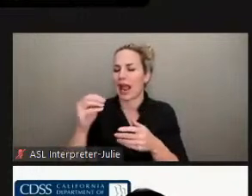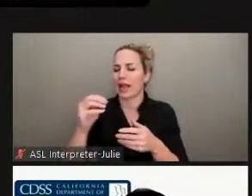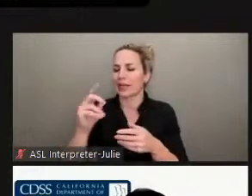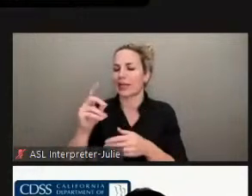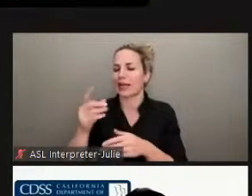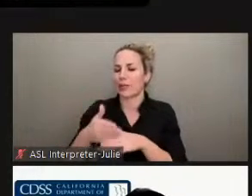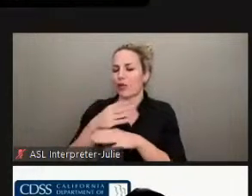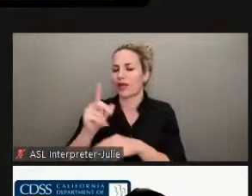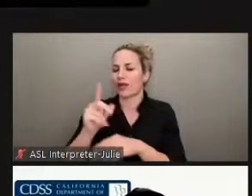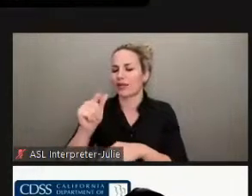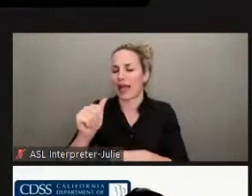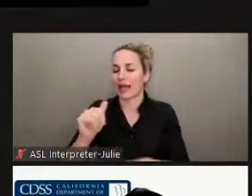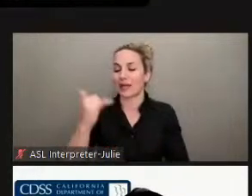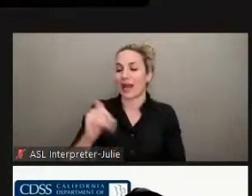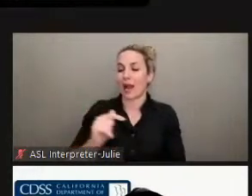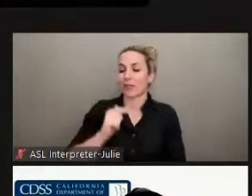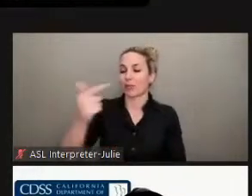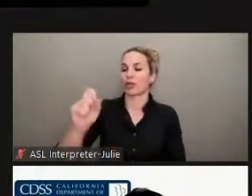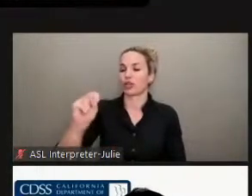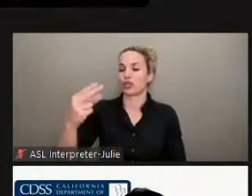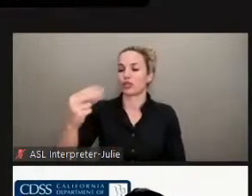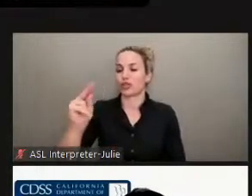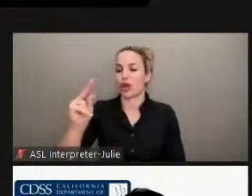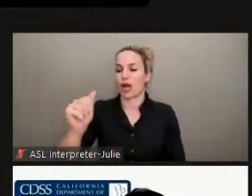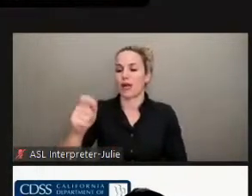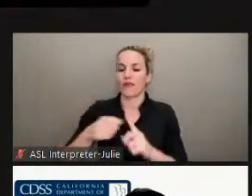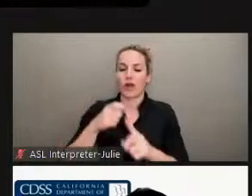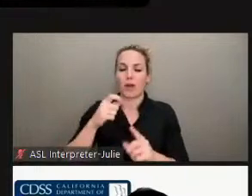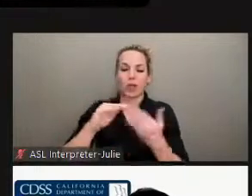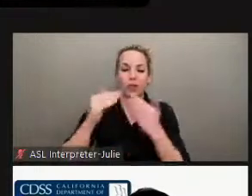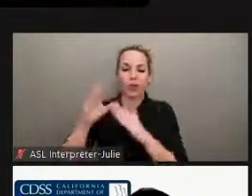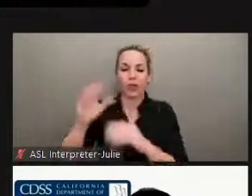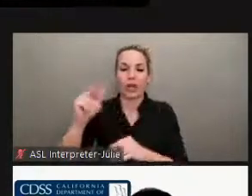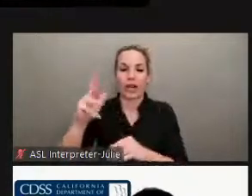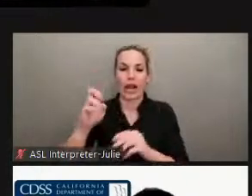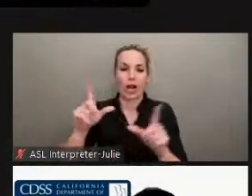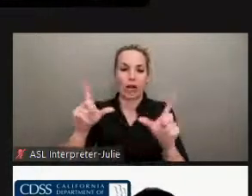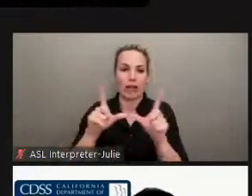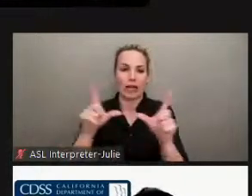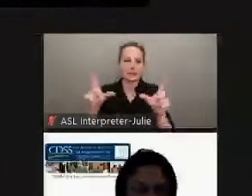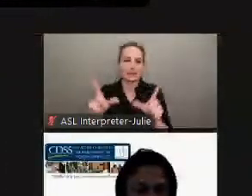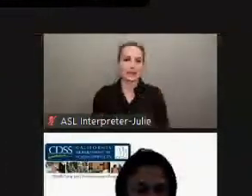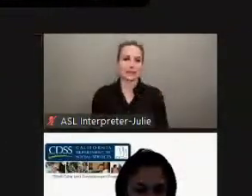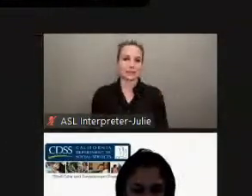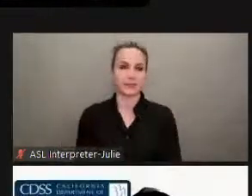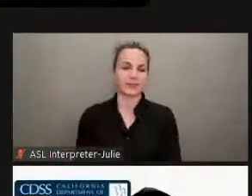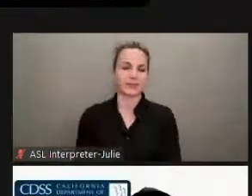presentation over to Shauna from Community Care License.